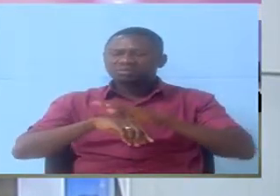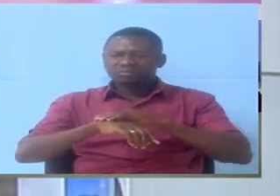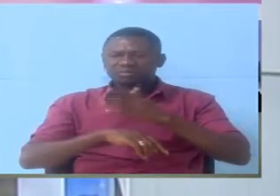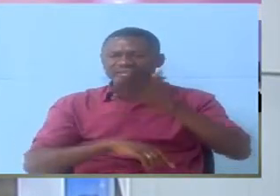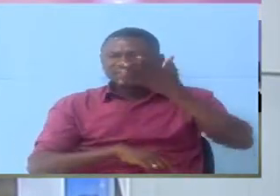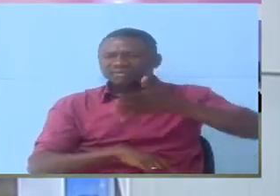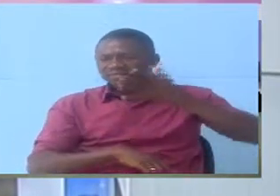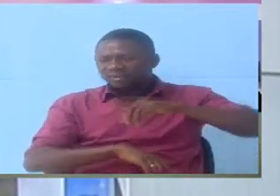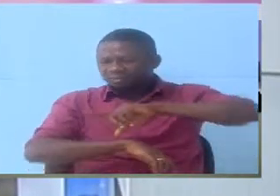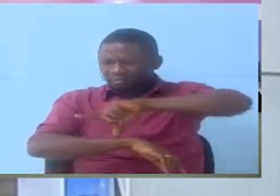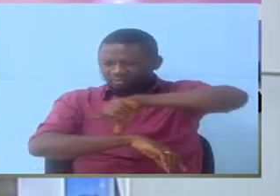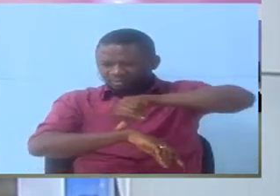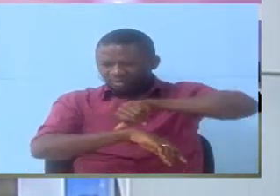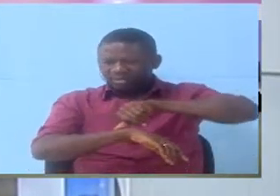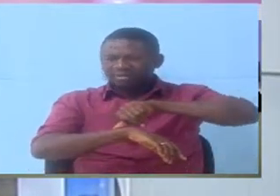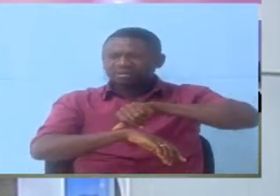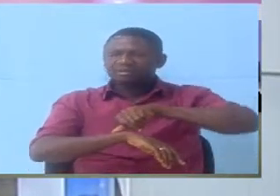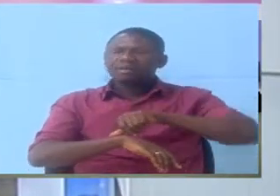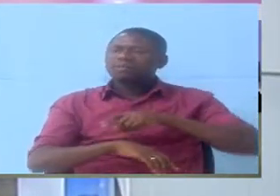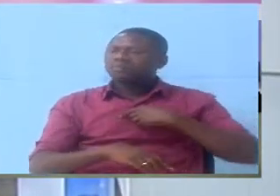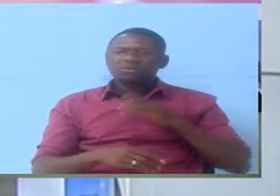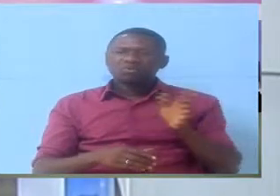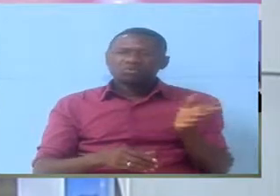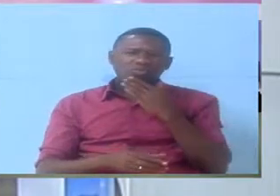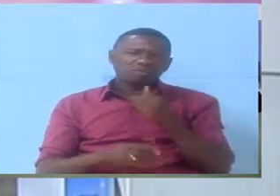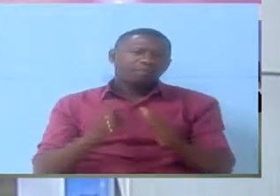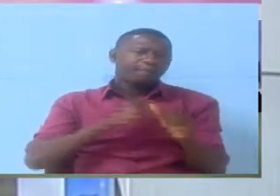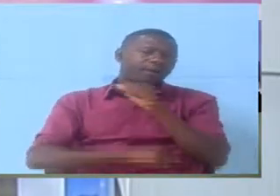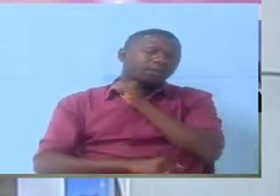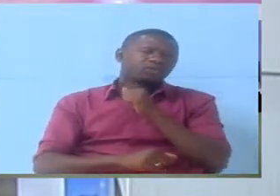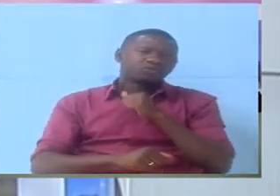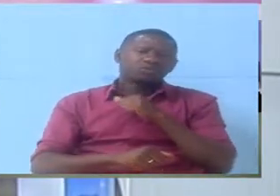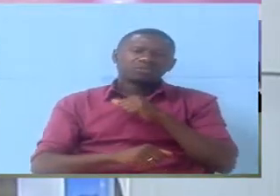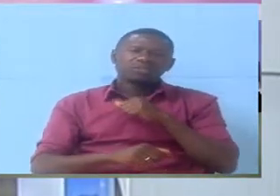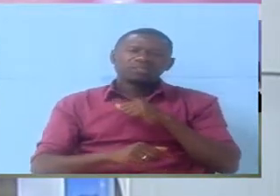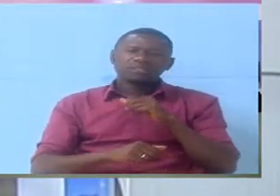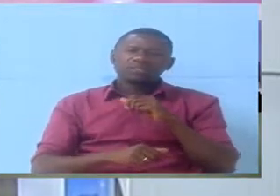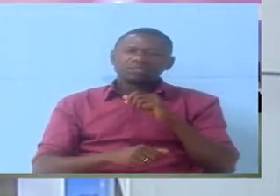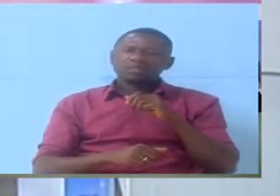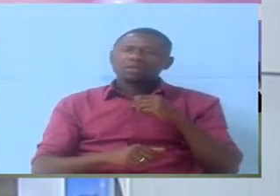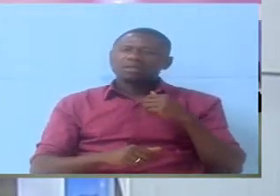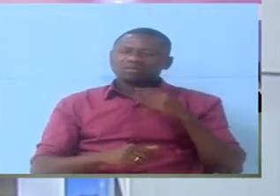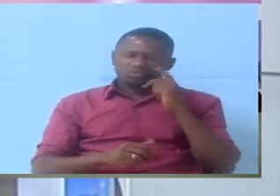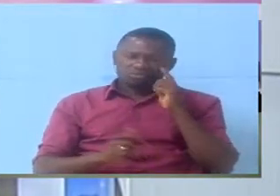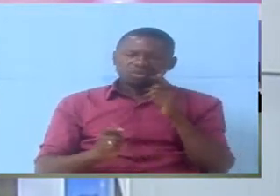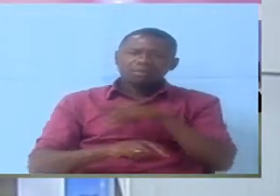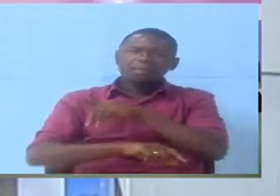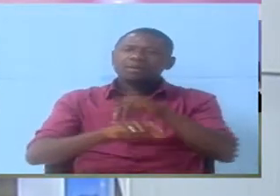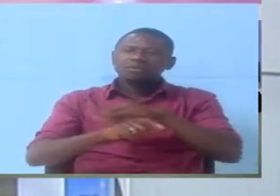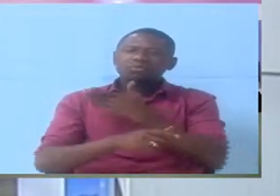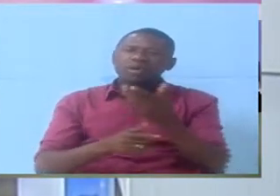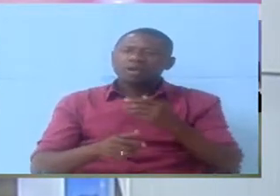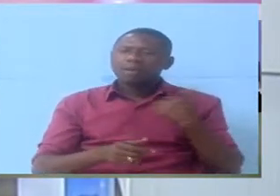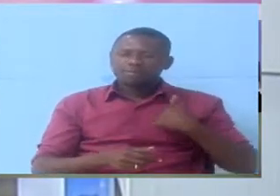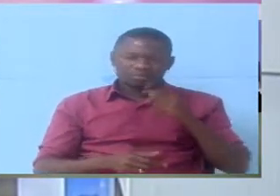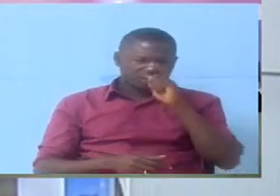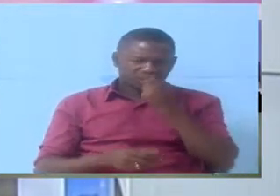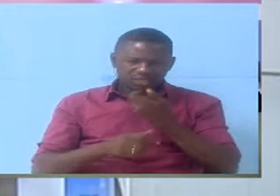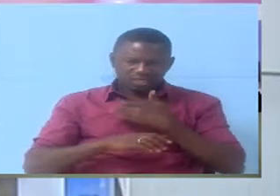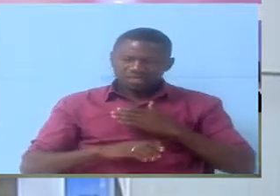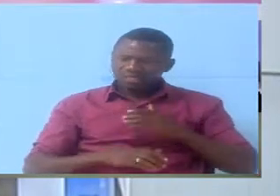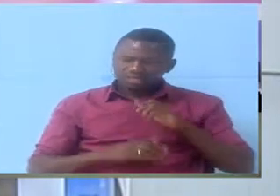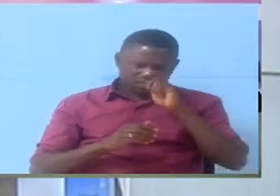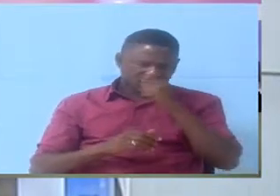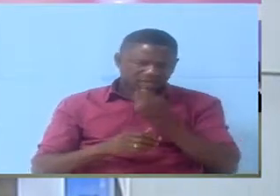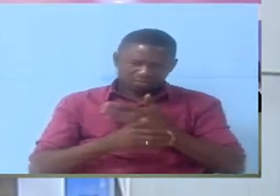tani lulu, I didn't go back to the scene. Mamuru katao dinkirato de. The former IGP, melnele keta IGP tinu, landing